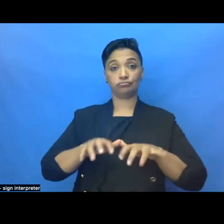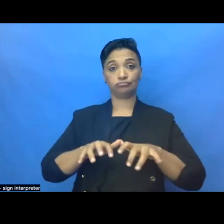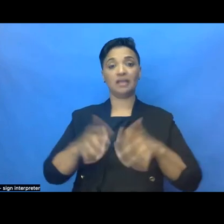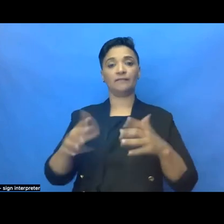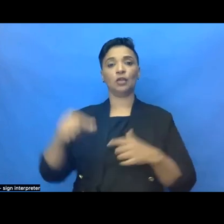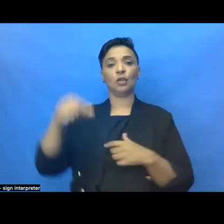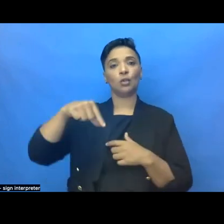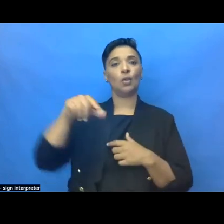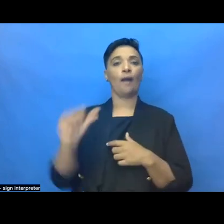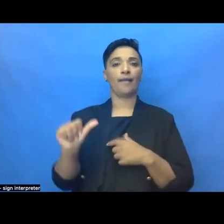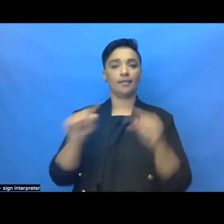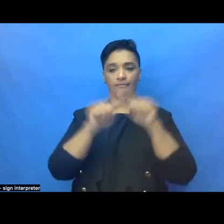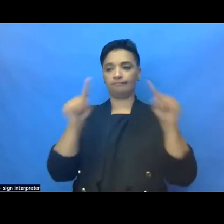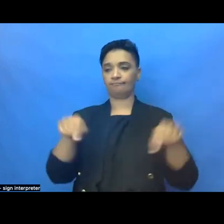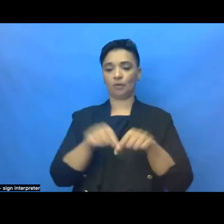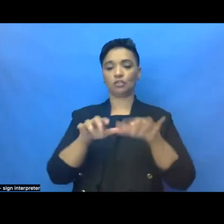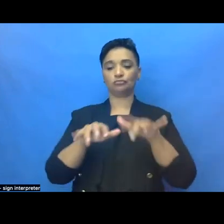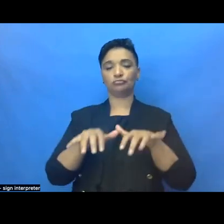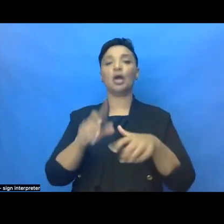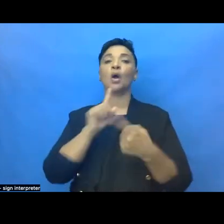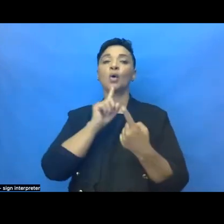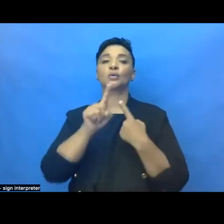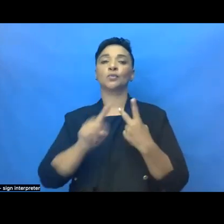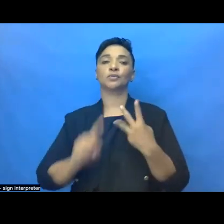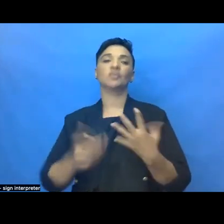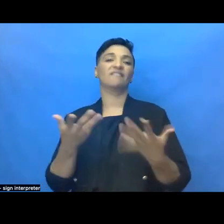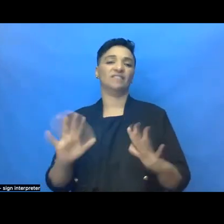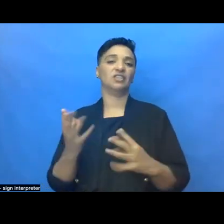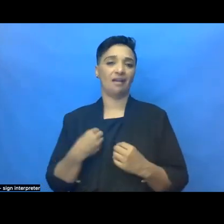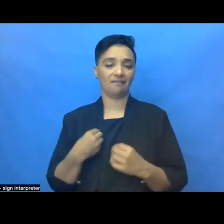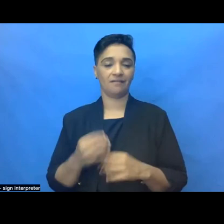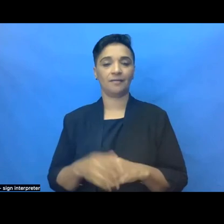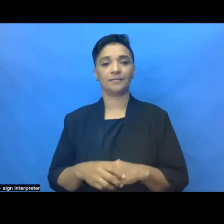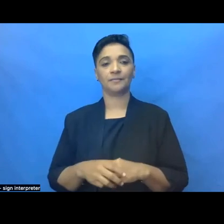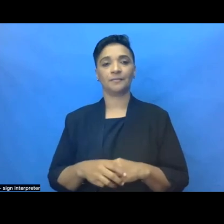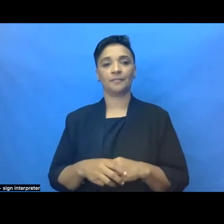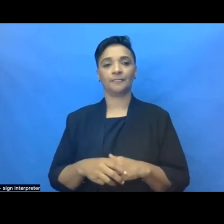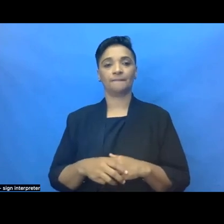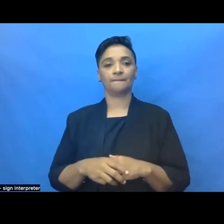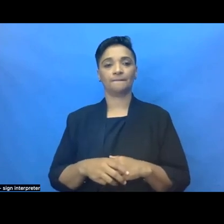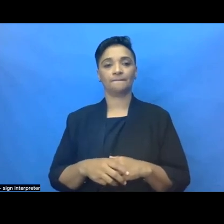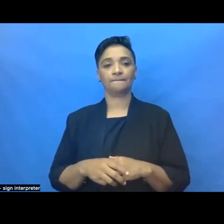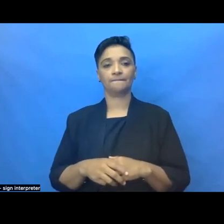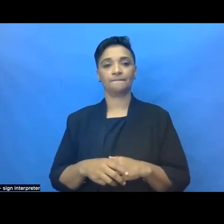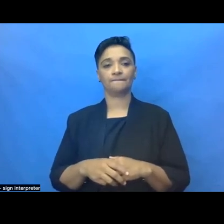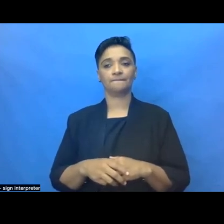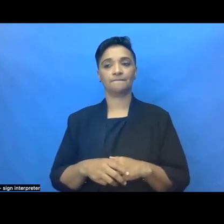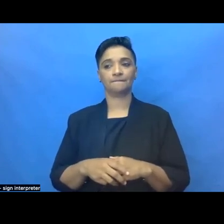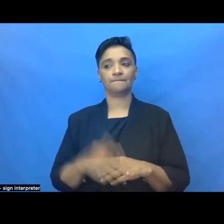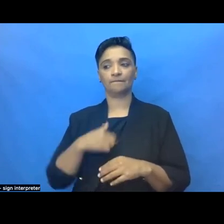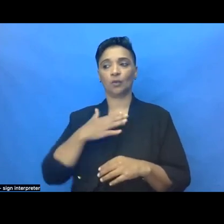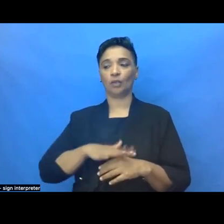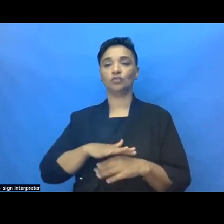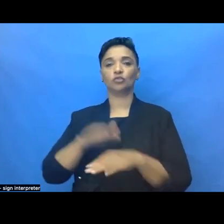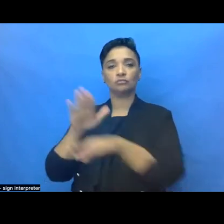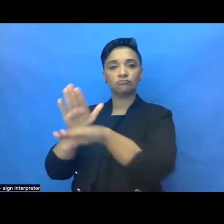box, but I will try to engage our distinguished speakers just